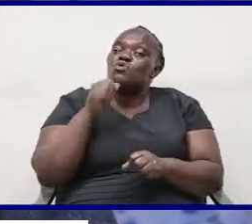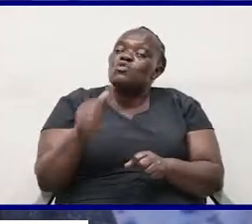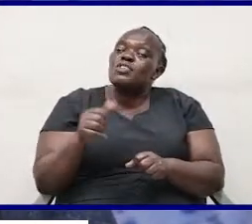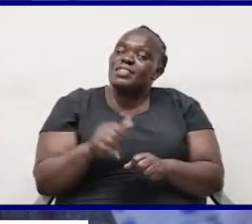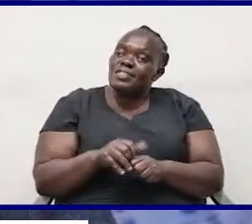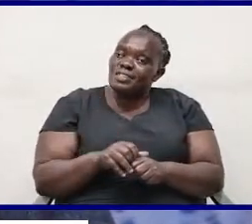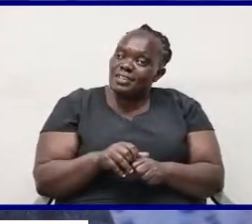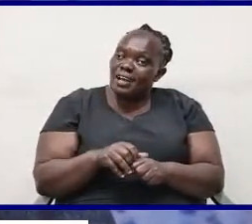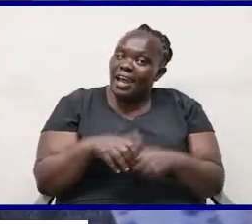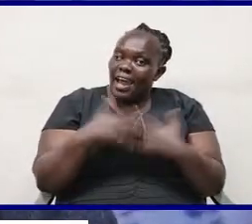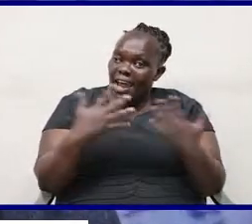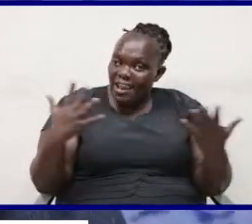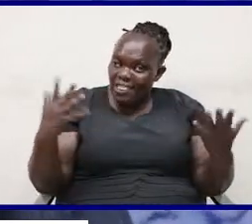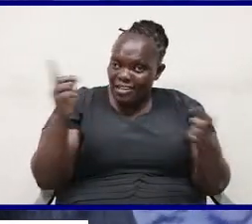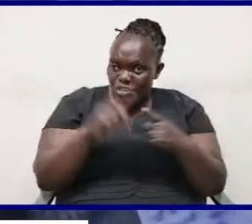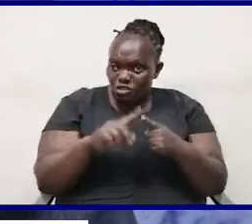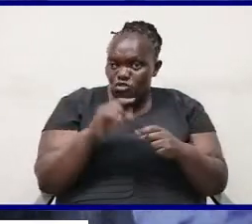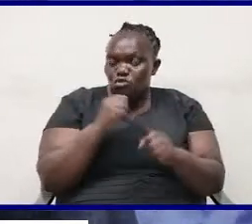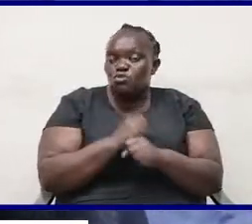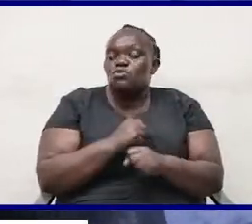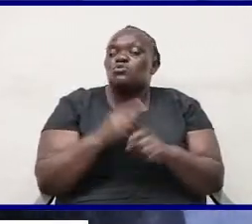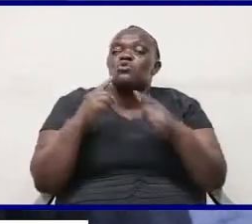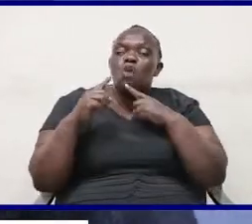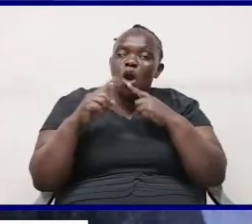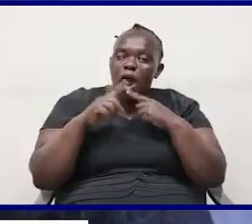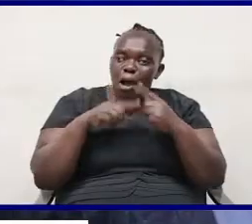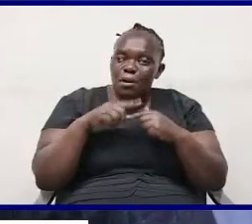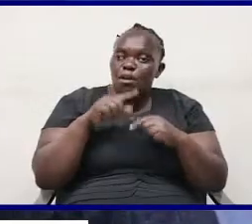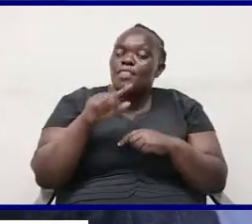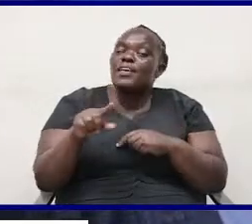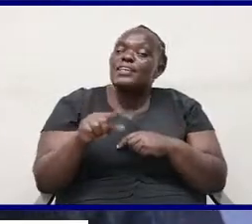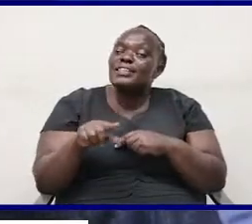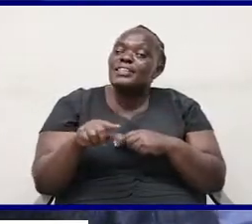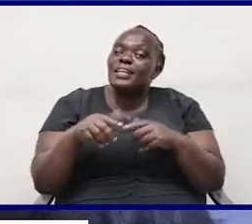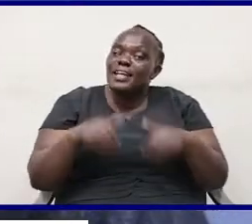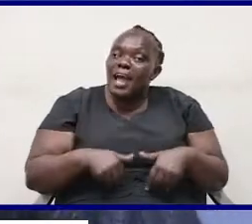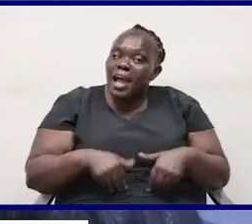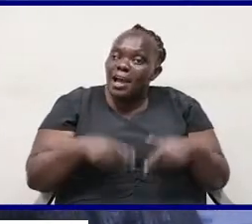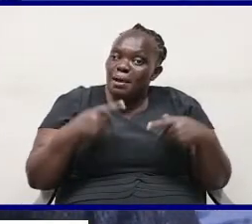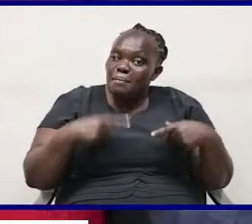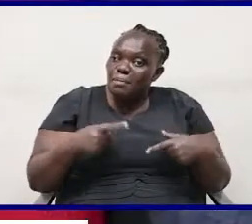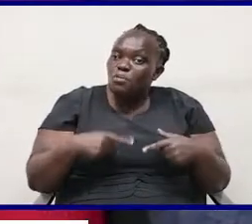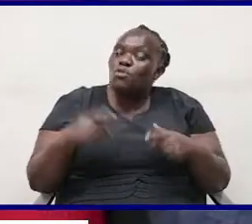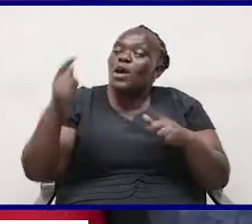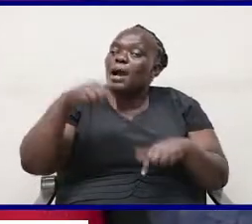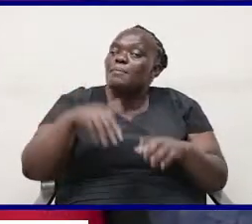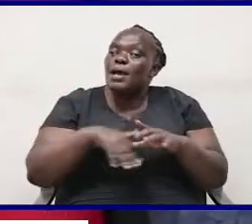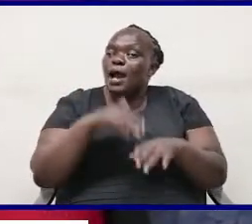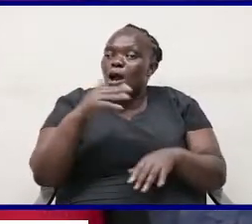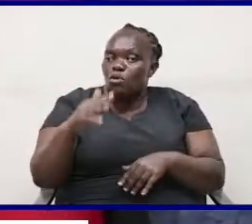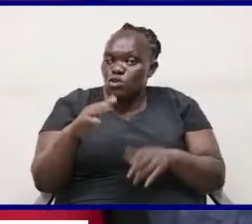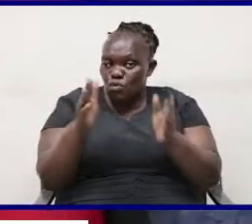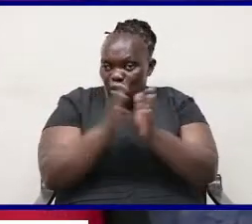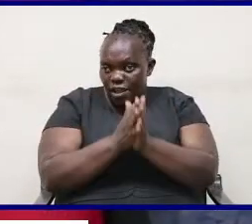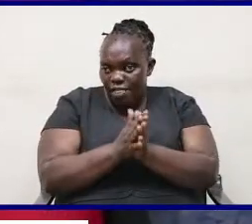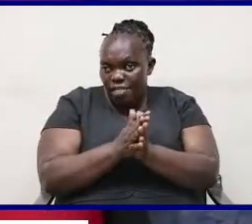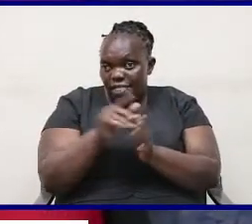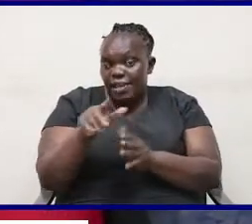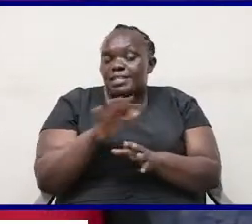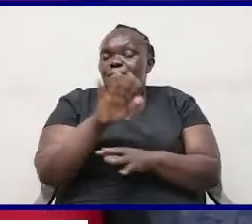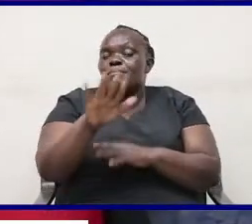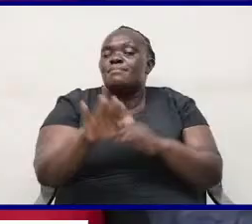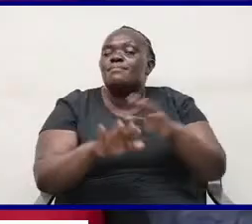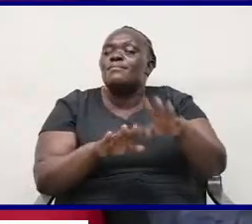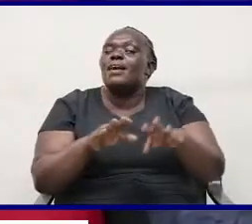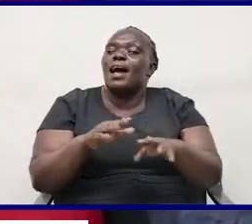even anything to talk about. But this young people are really coming out with that whole thing